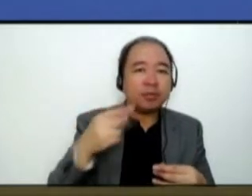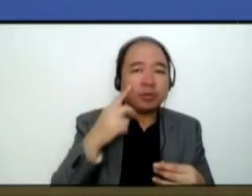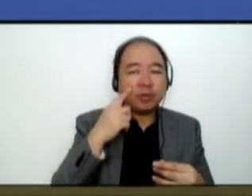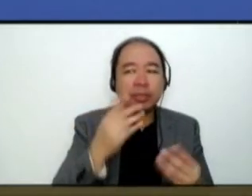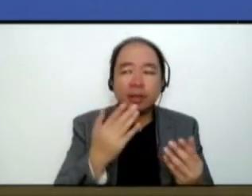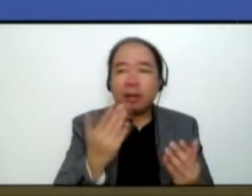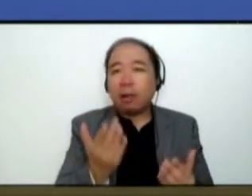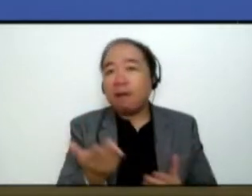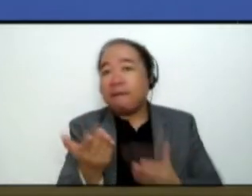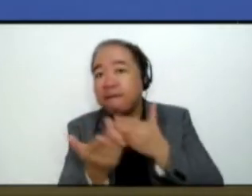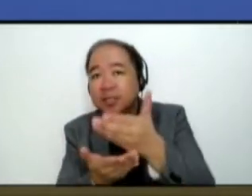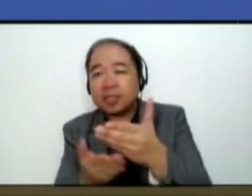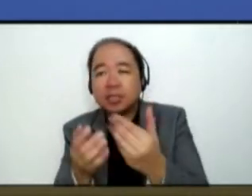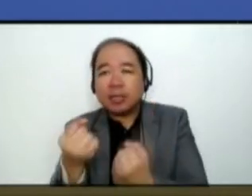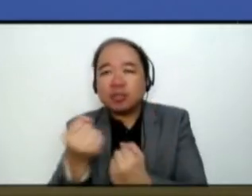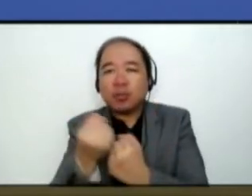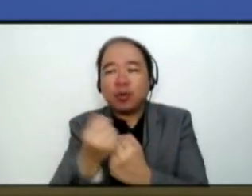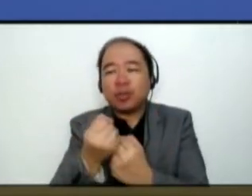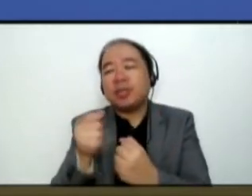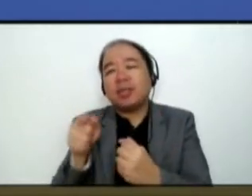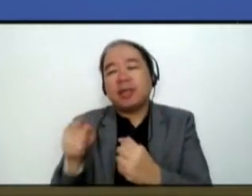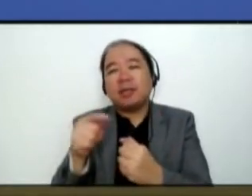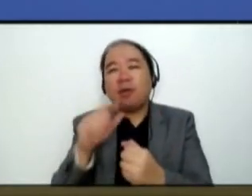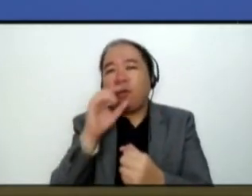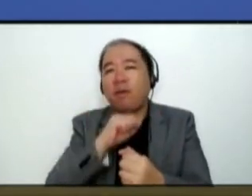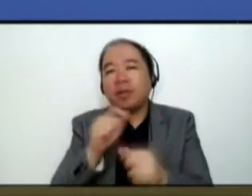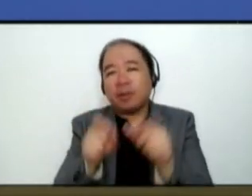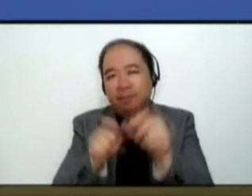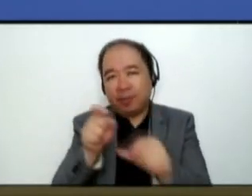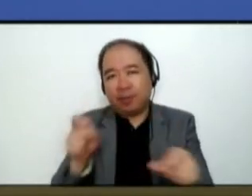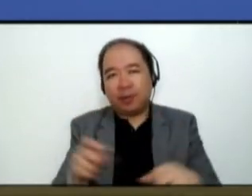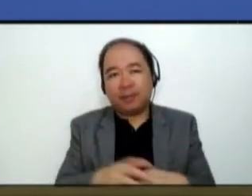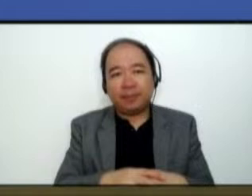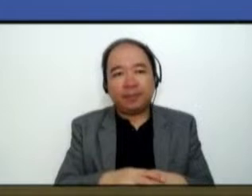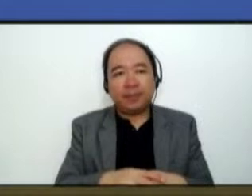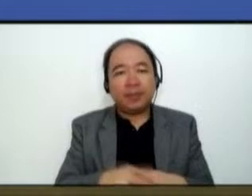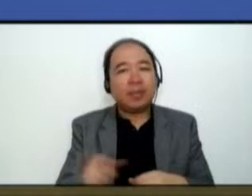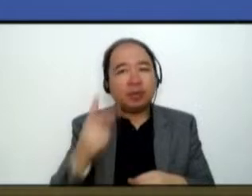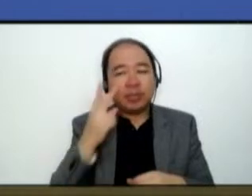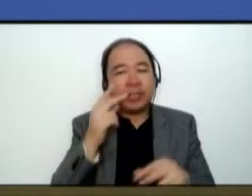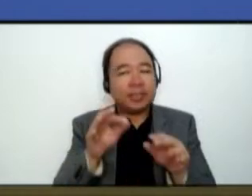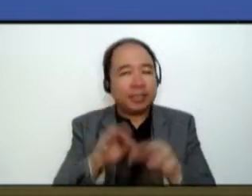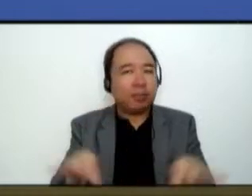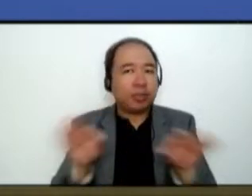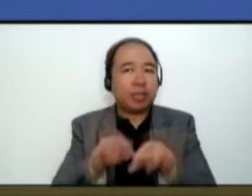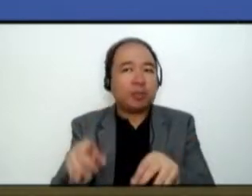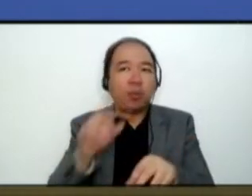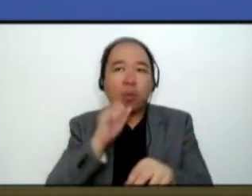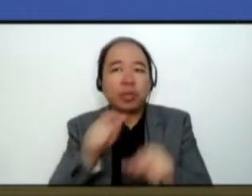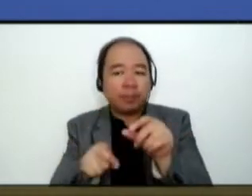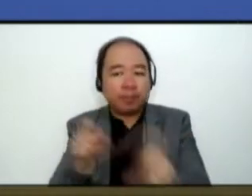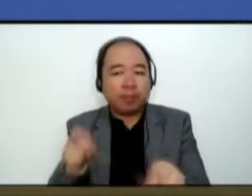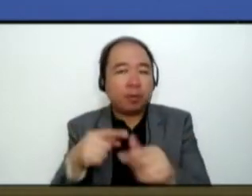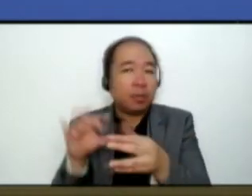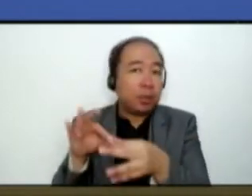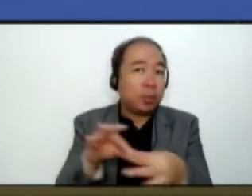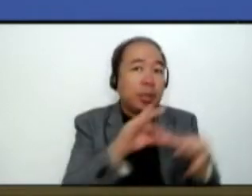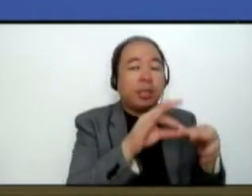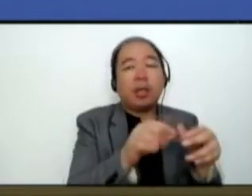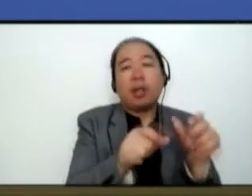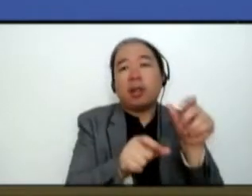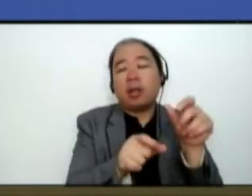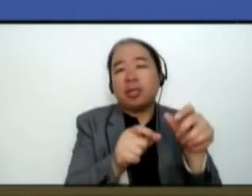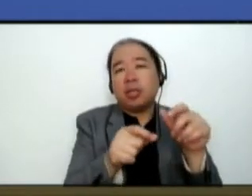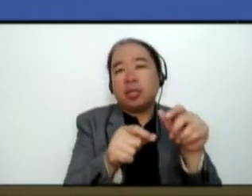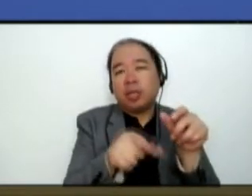assist older adults. These volunteers serve as a vital link between older persons and social services, ensuring their needs